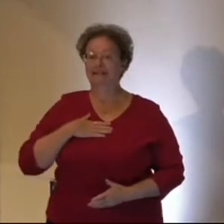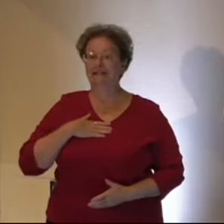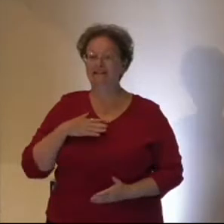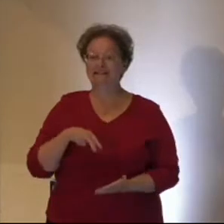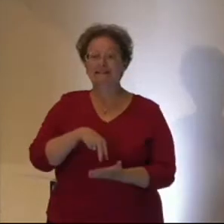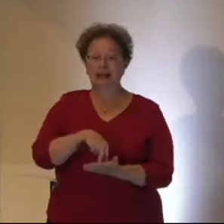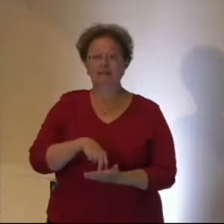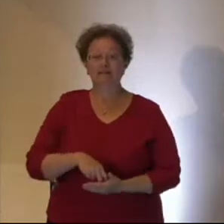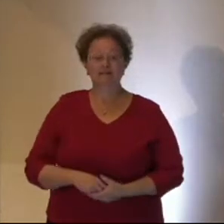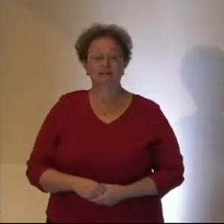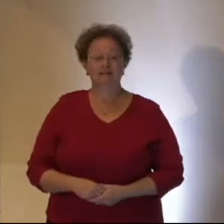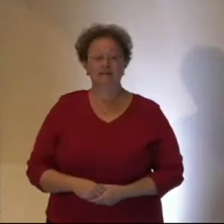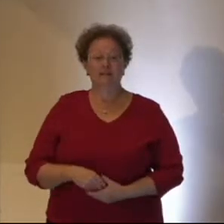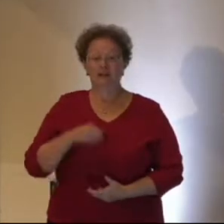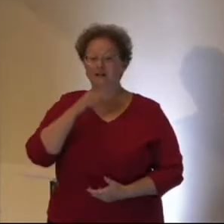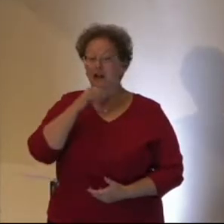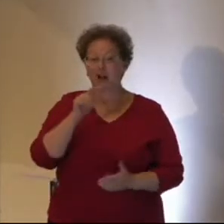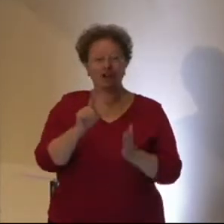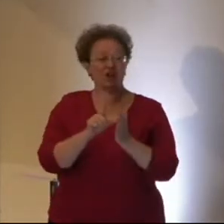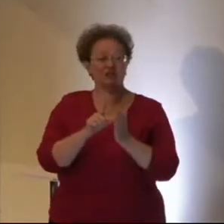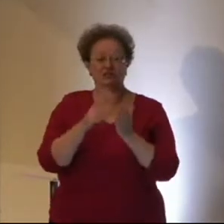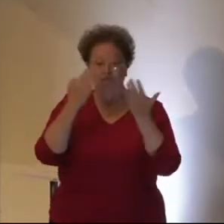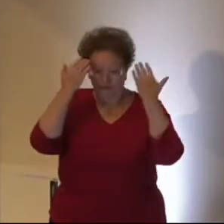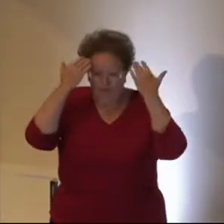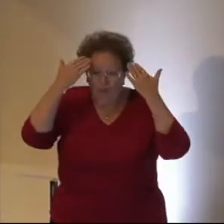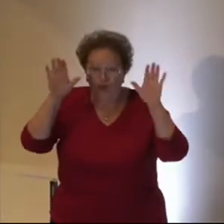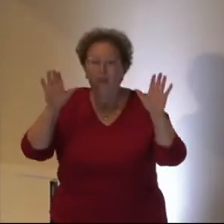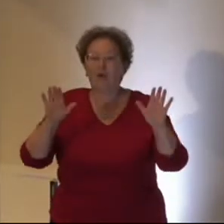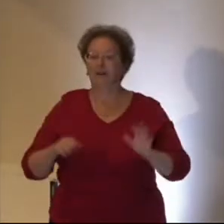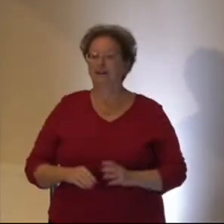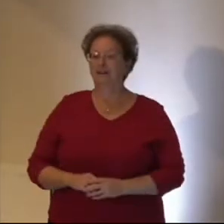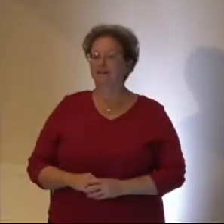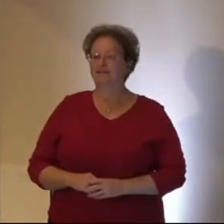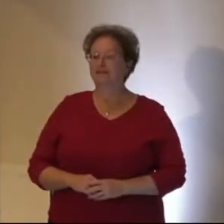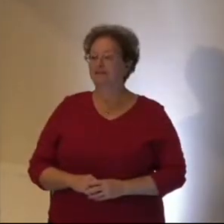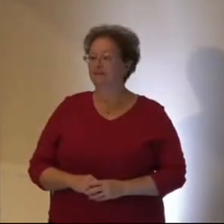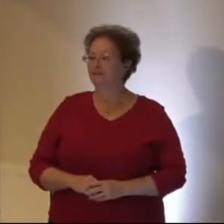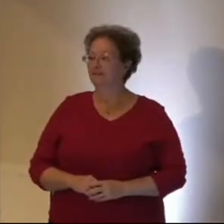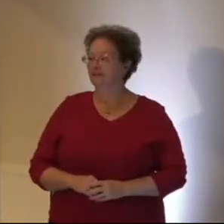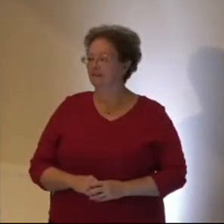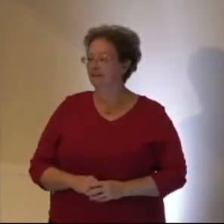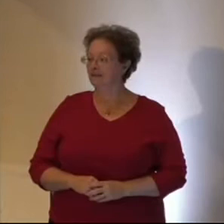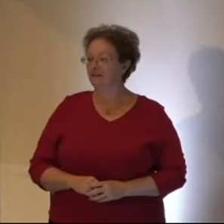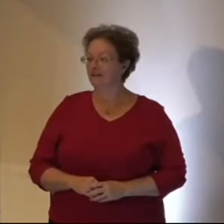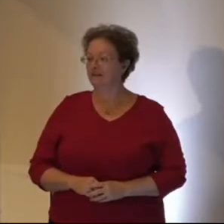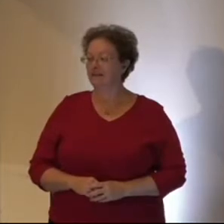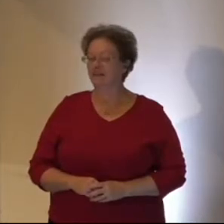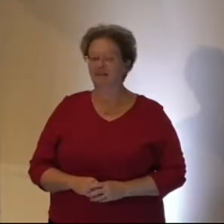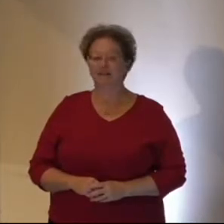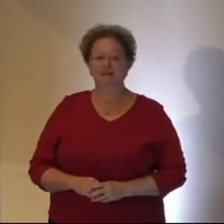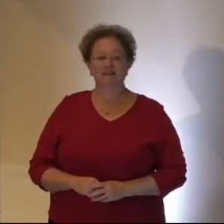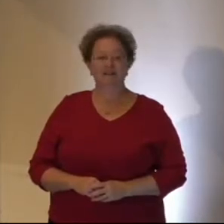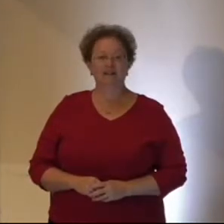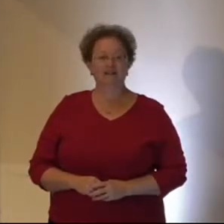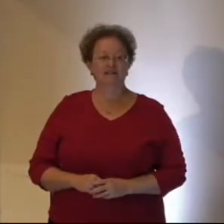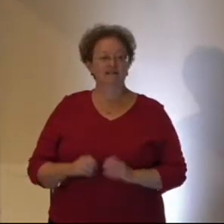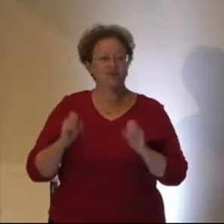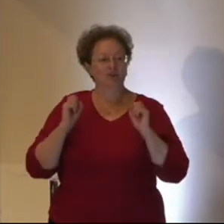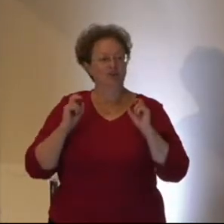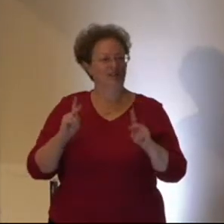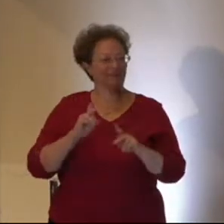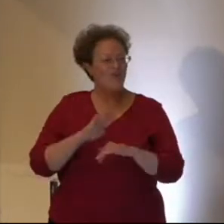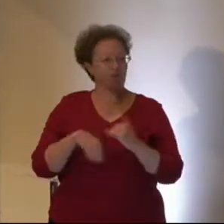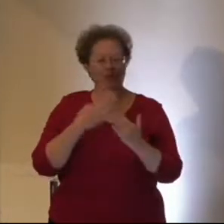Lutheran. If you're not a Lutheran or don't even know what a Lutheran is, or you're not able to stand, that's okay. It's all